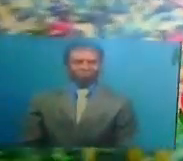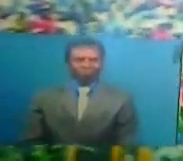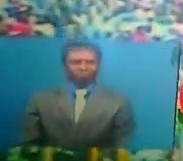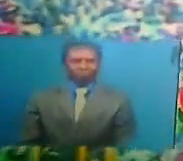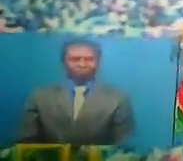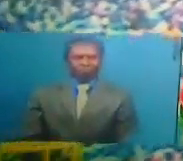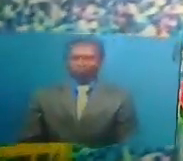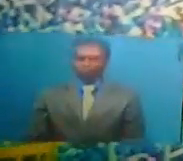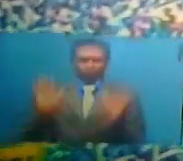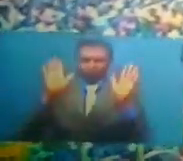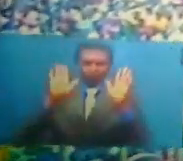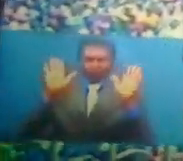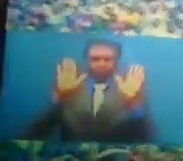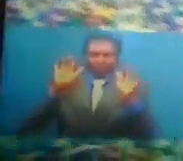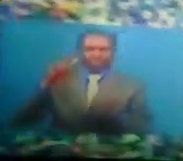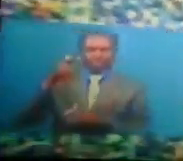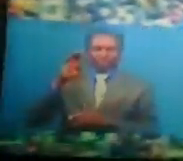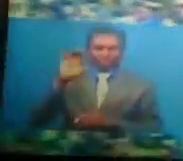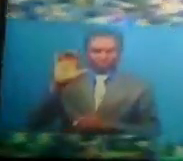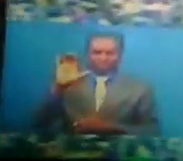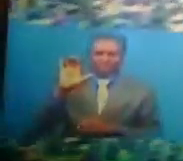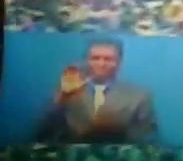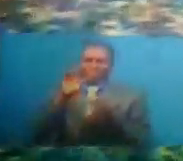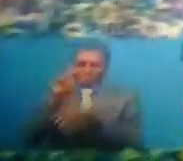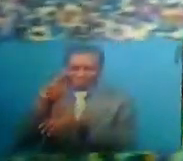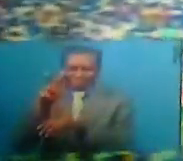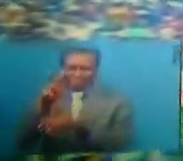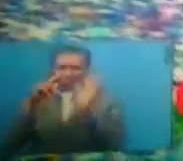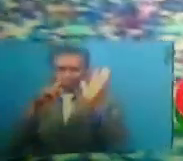This is GBC's coverage of the